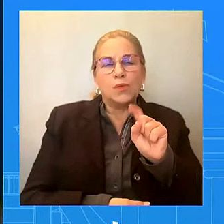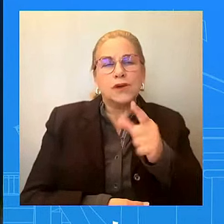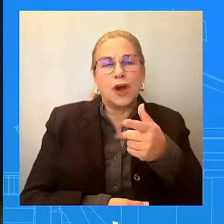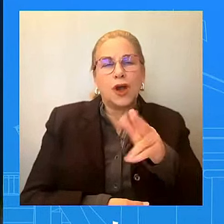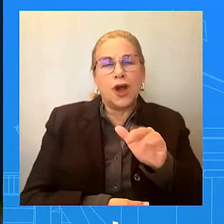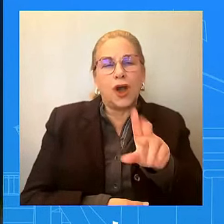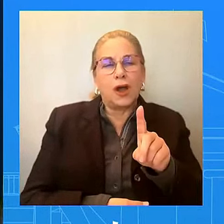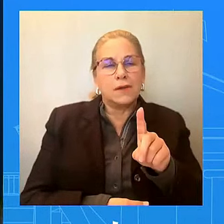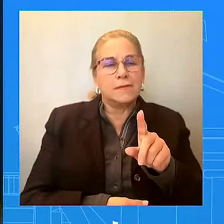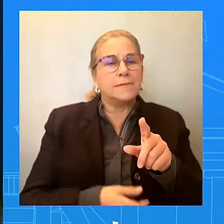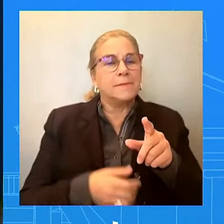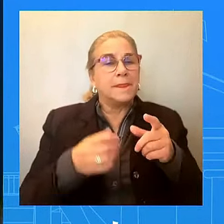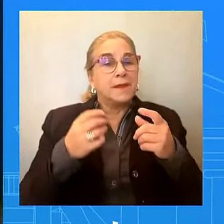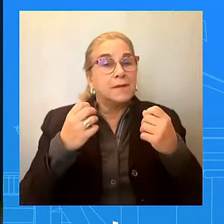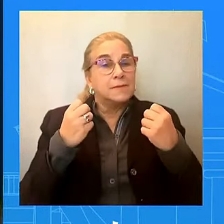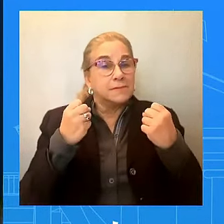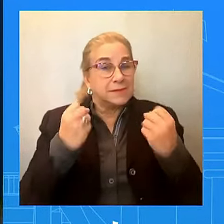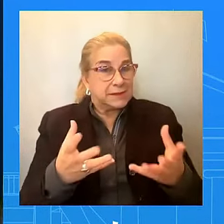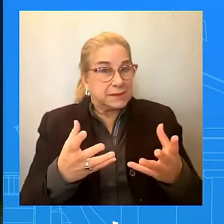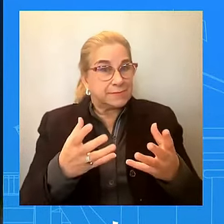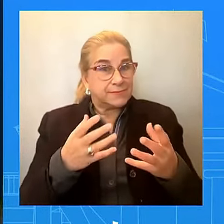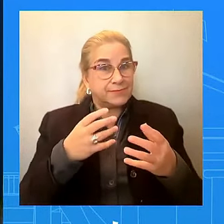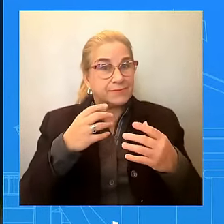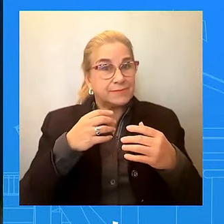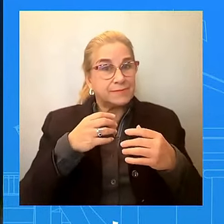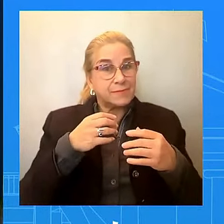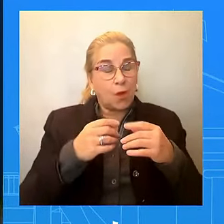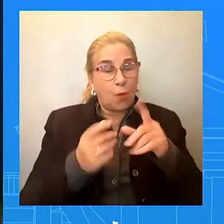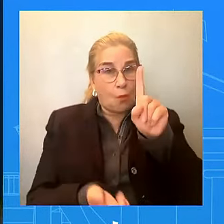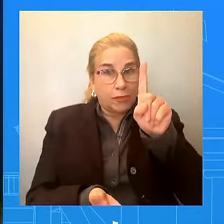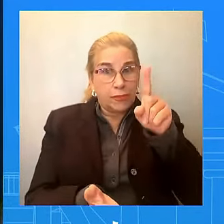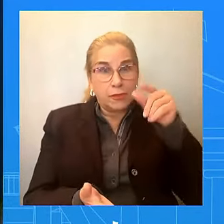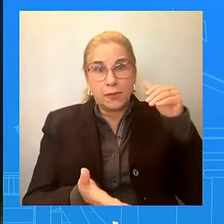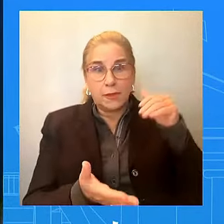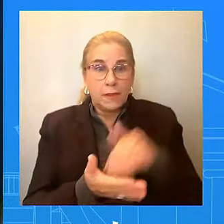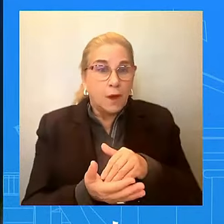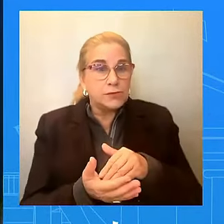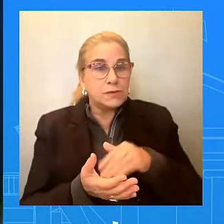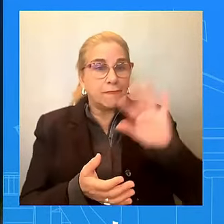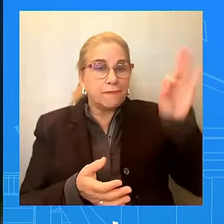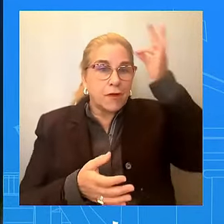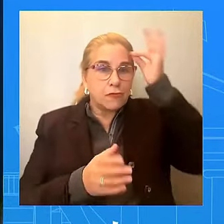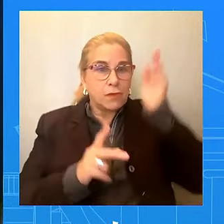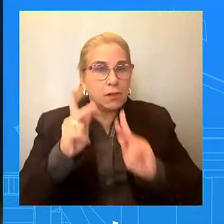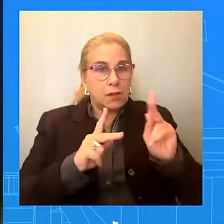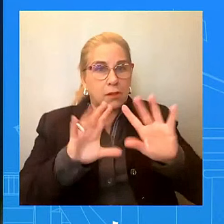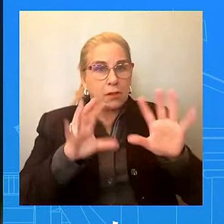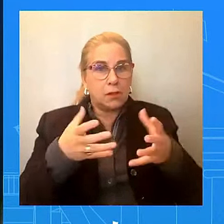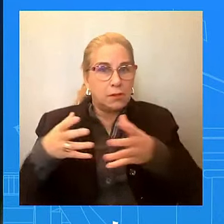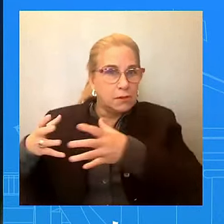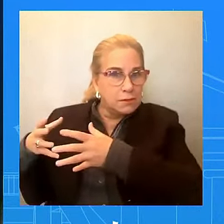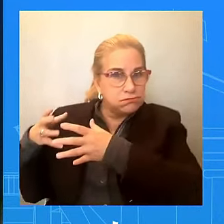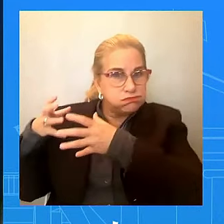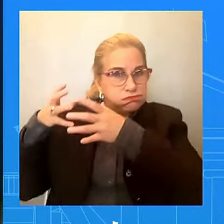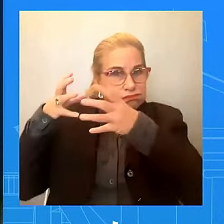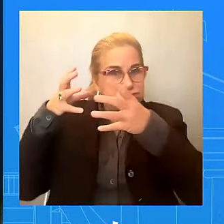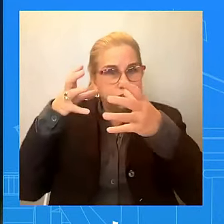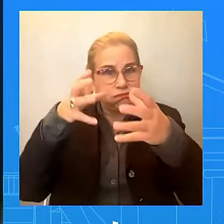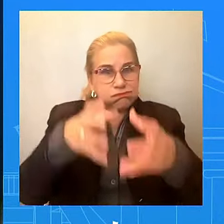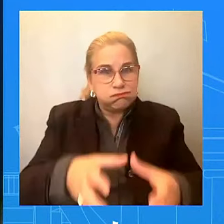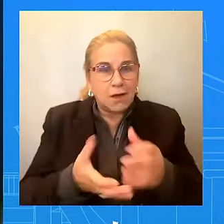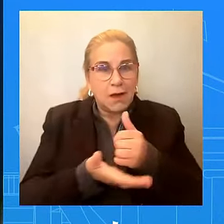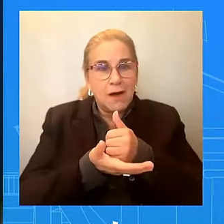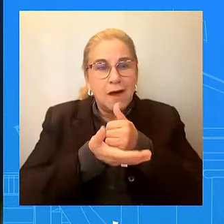focused on helping the people of Florida respond and recover. And over 15 million meals and 13 million liters